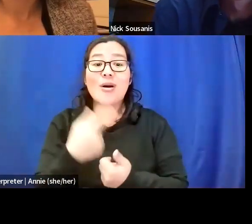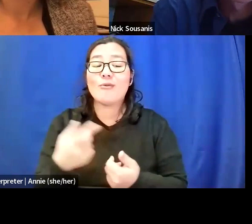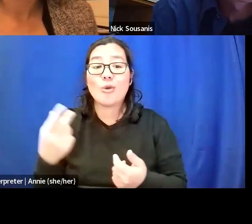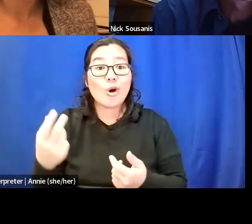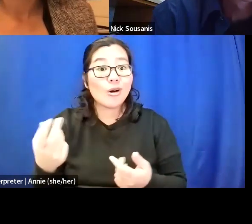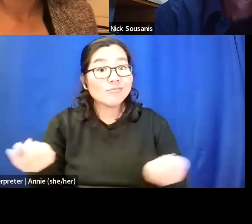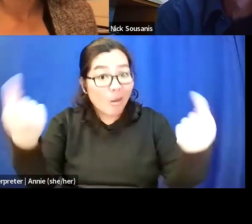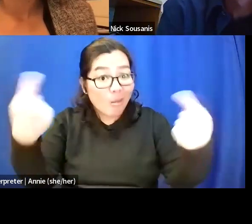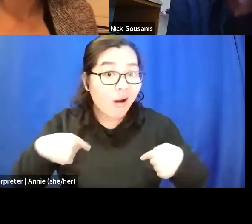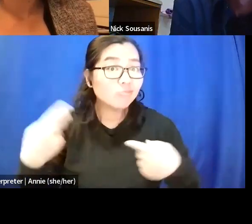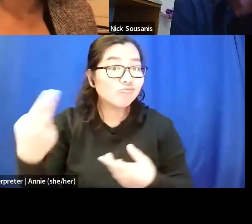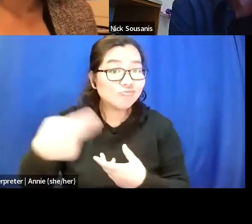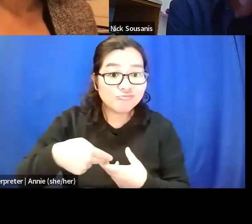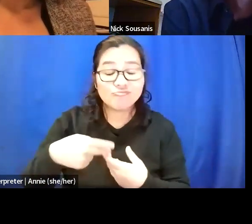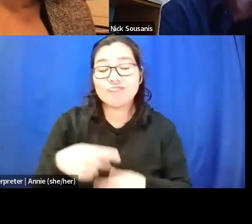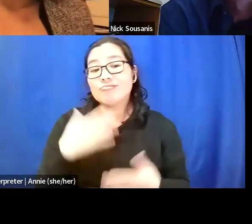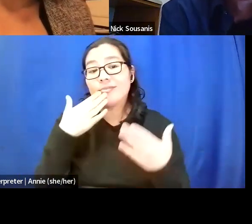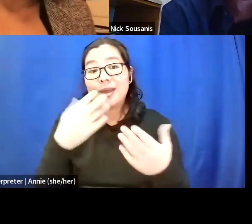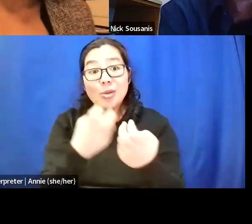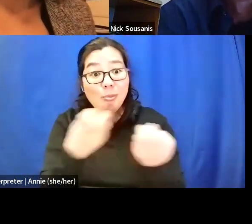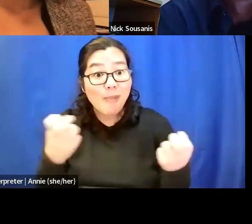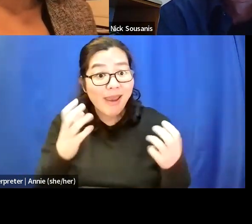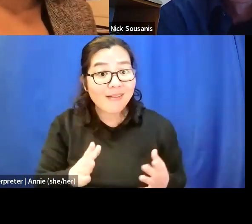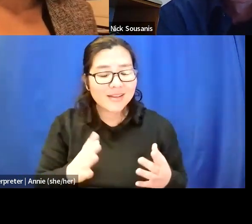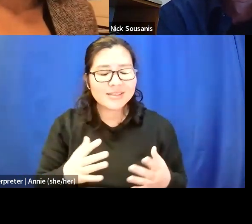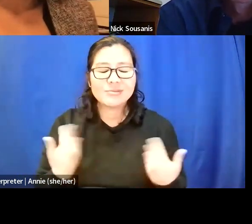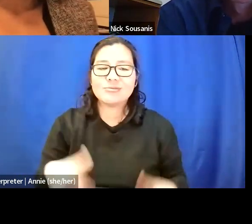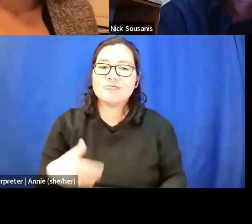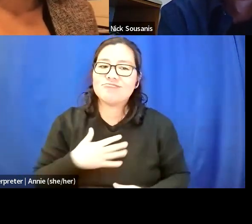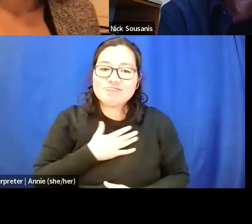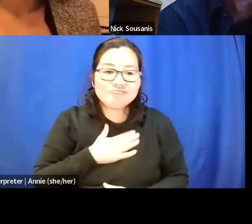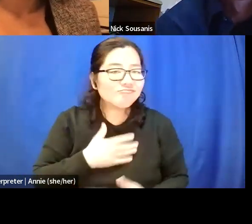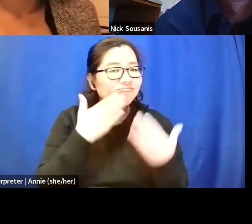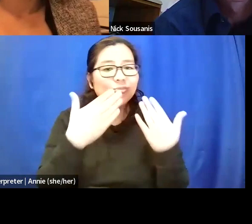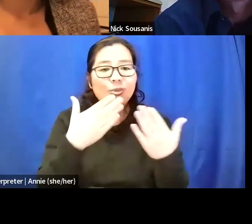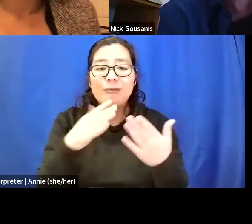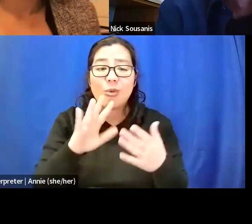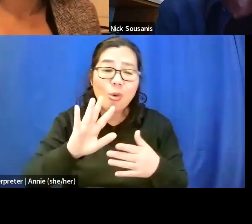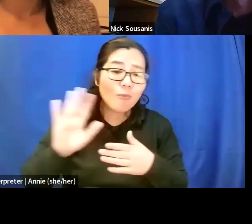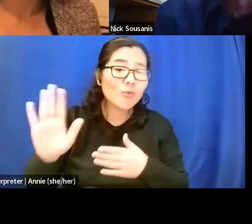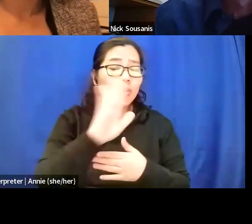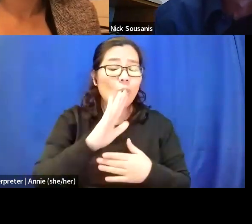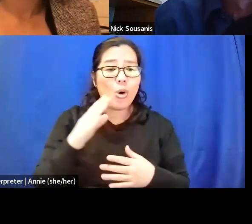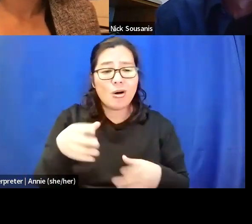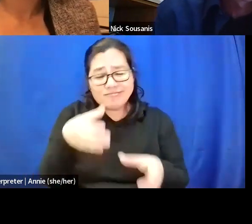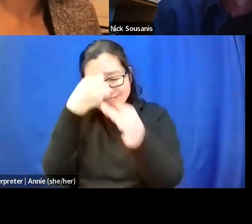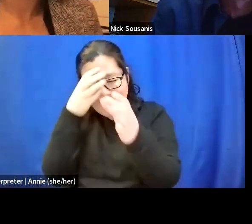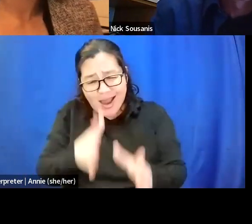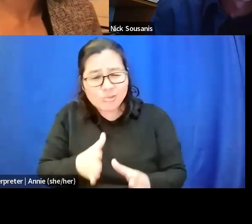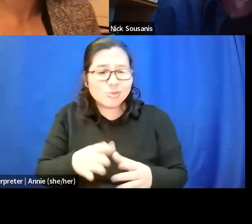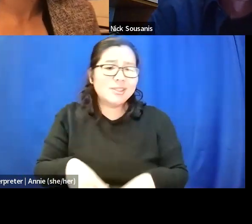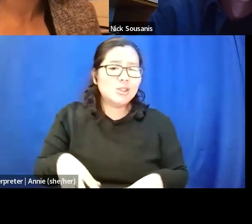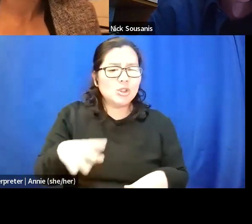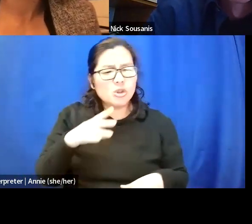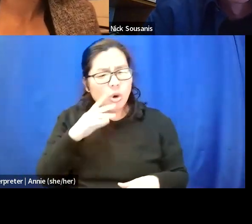out and joining us. Thanks our panelists. I'm just really grateful for all of your expertise and insights and thinking this